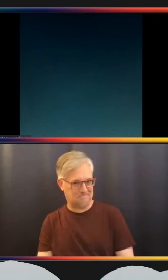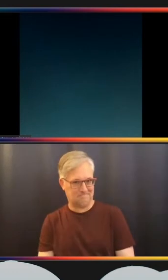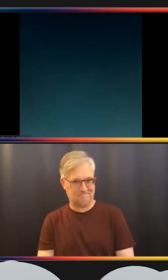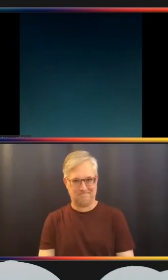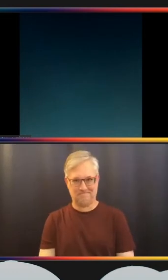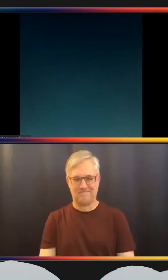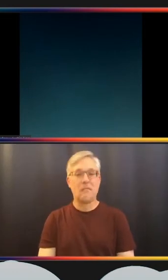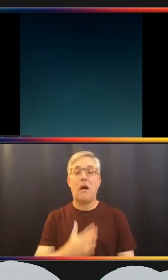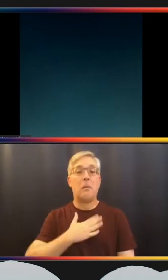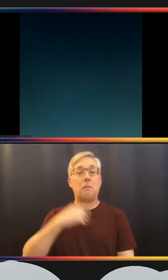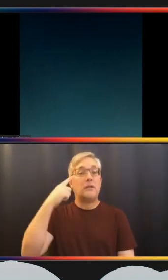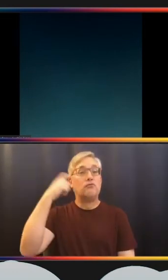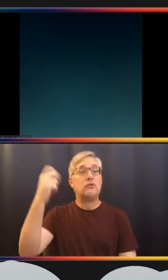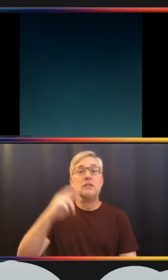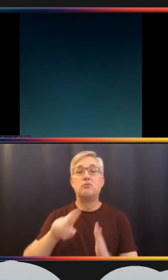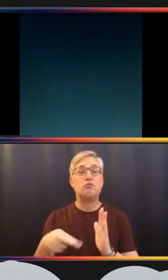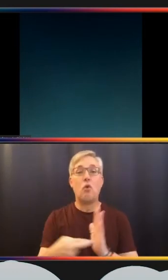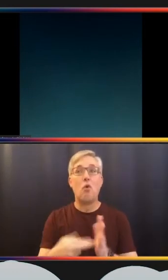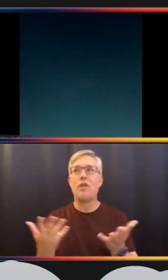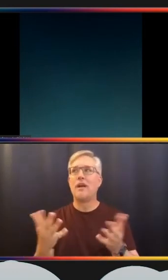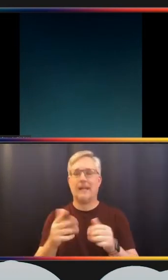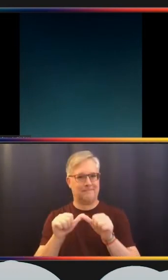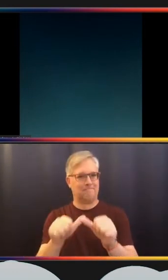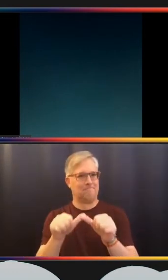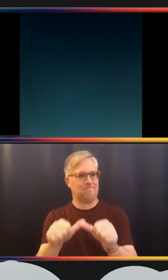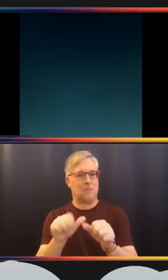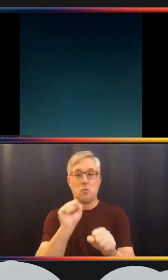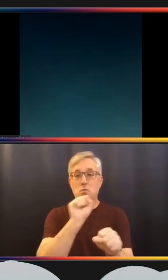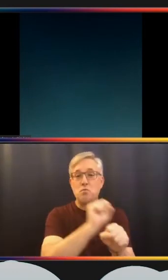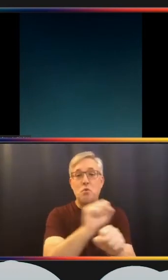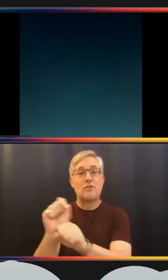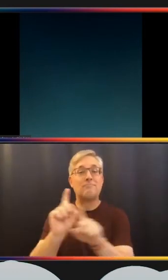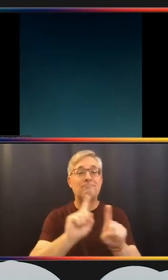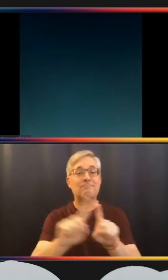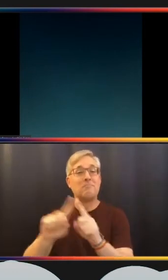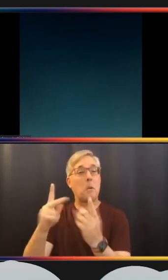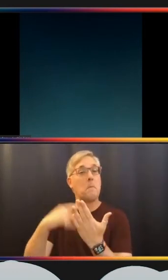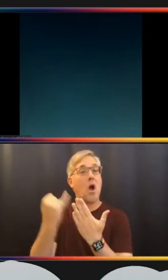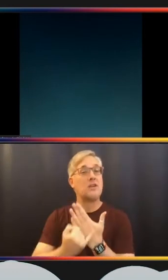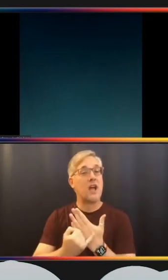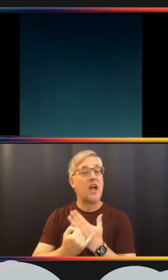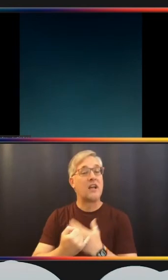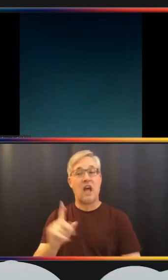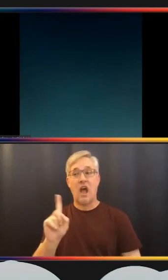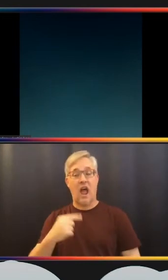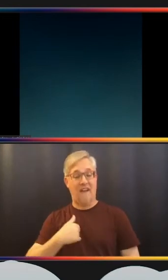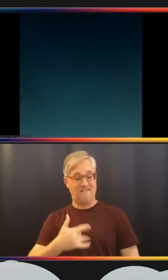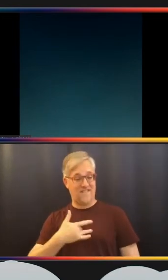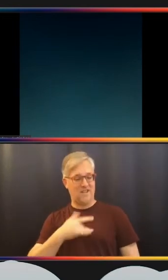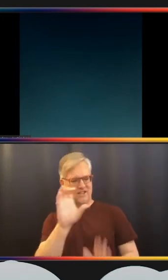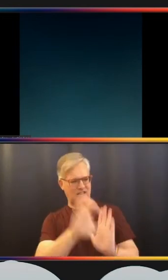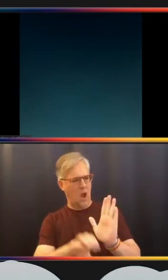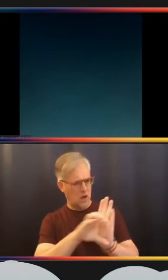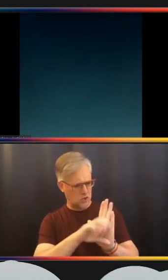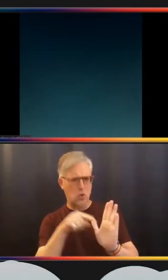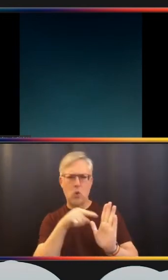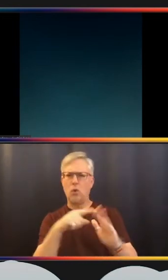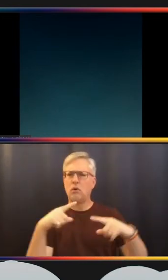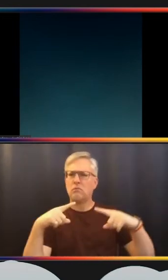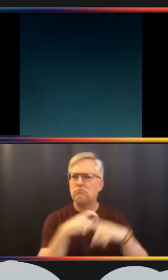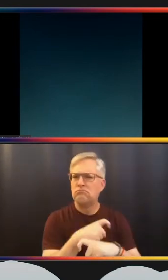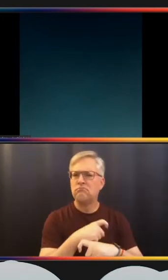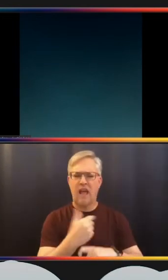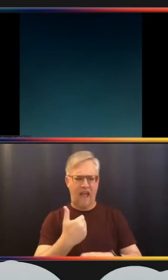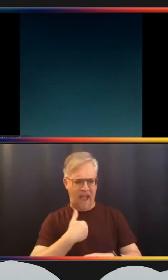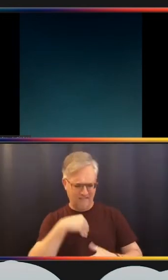anything, my dream role is just to continue working on projects where I feel like the character is layered and has something to say and